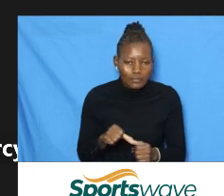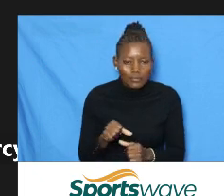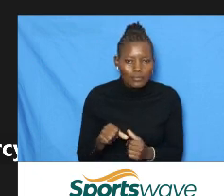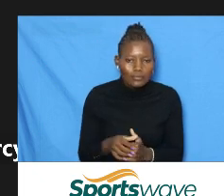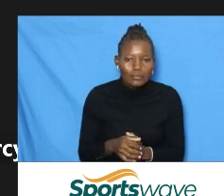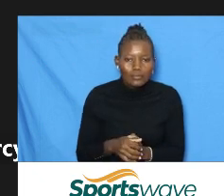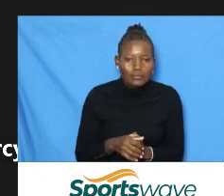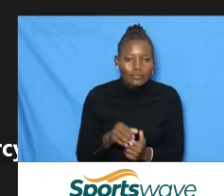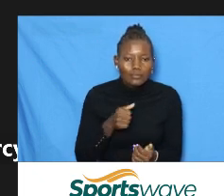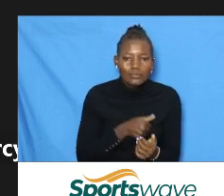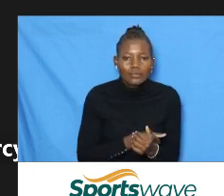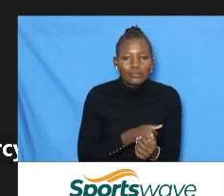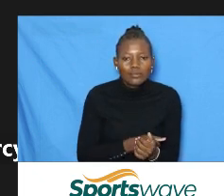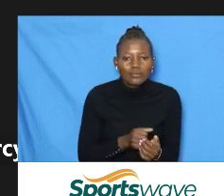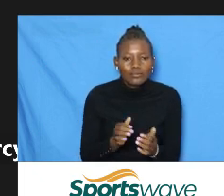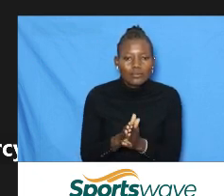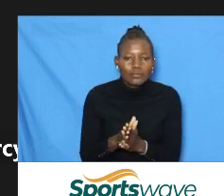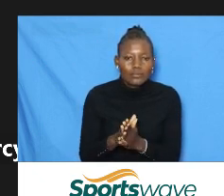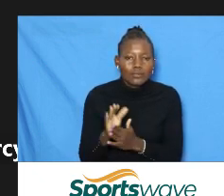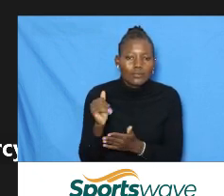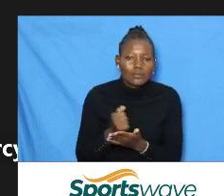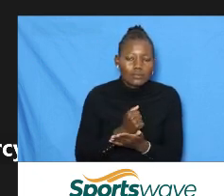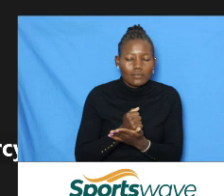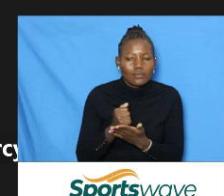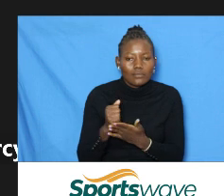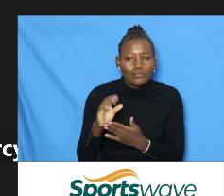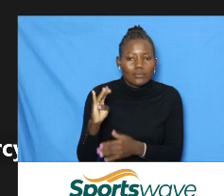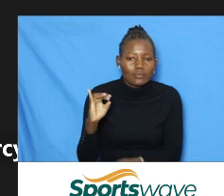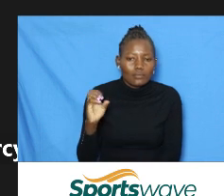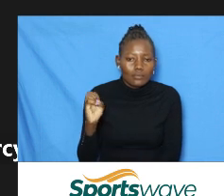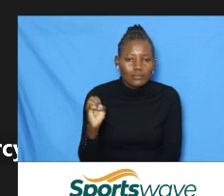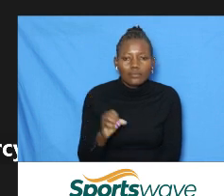the anti-doping and the biological passport.